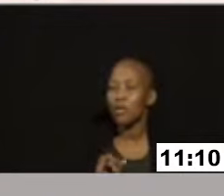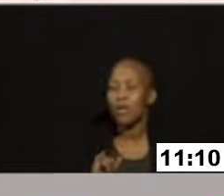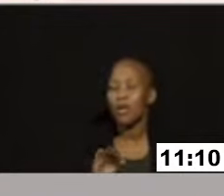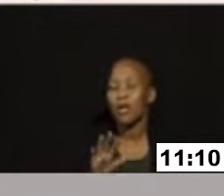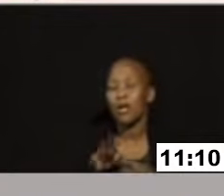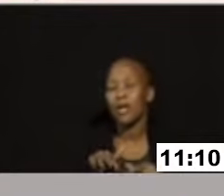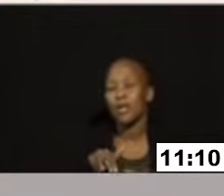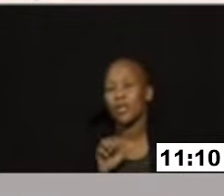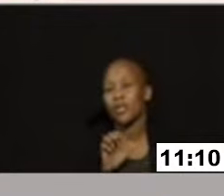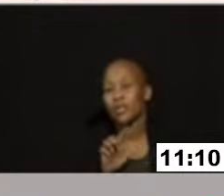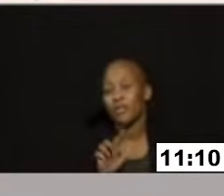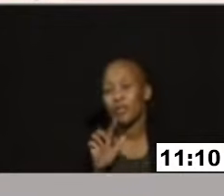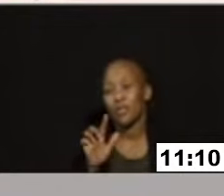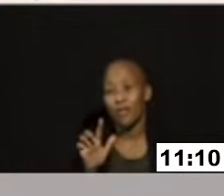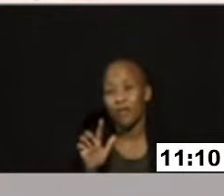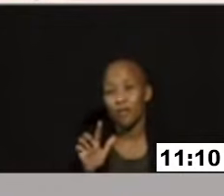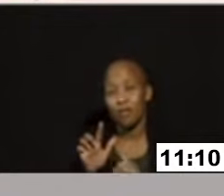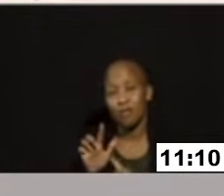1977, yes,